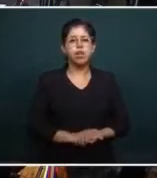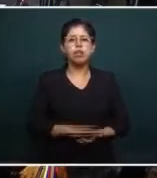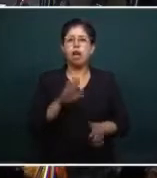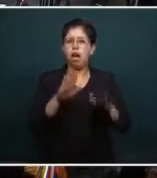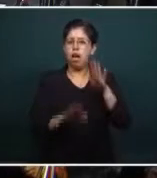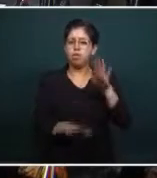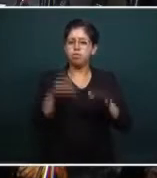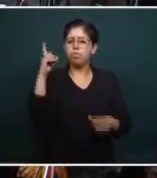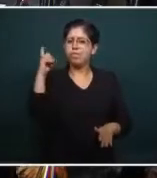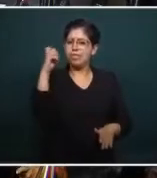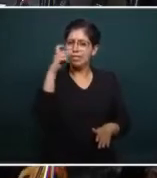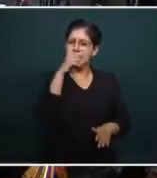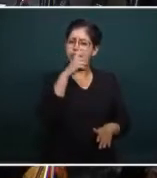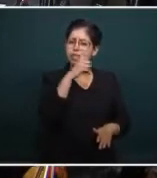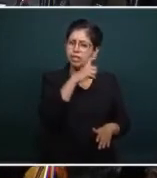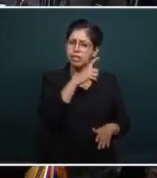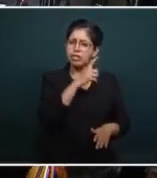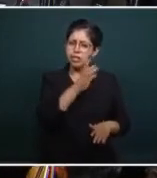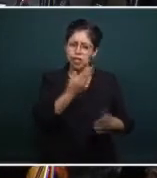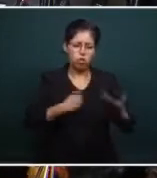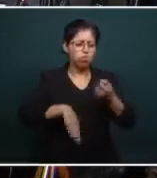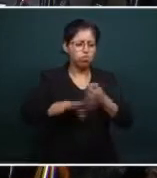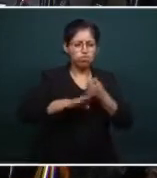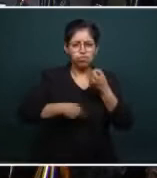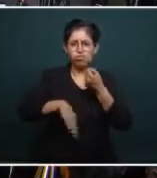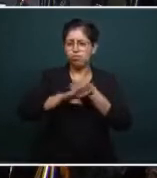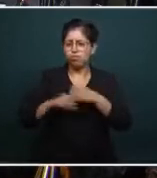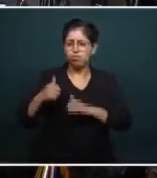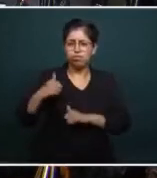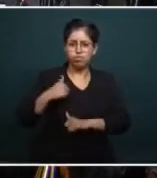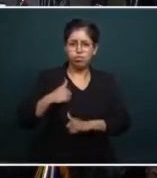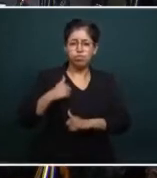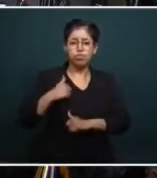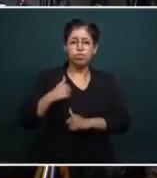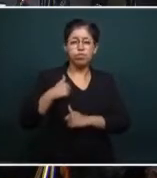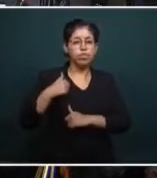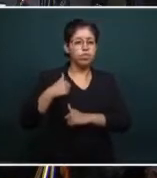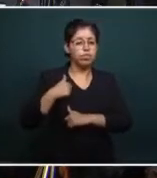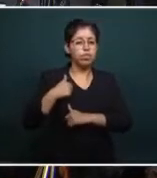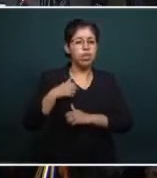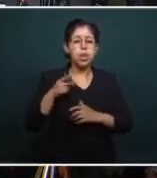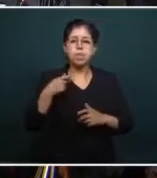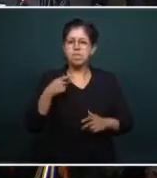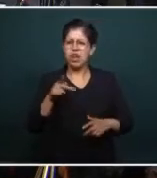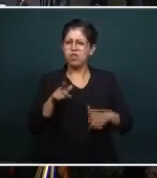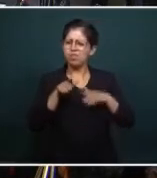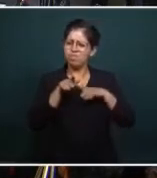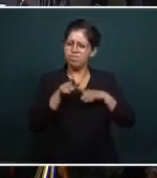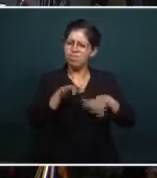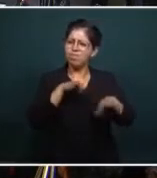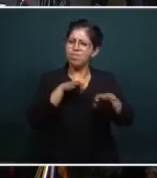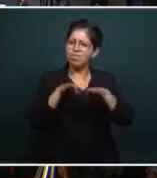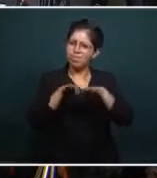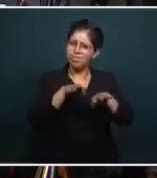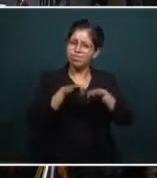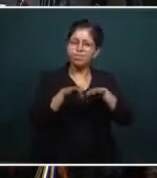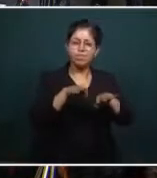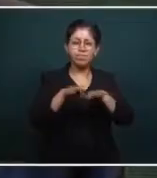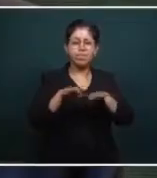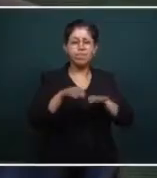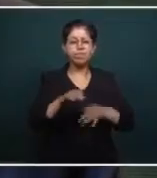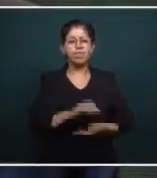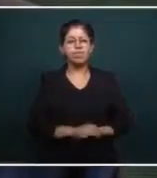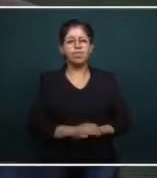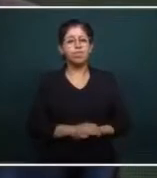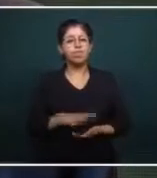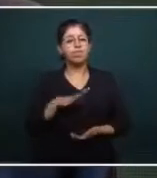besides, even with the difficulties and how complex this problem is of security, we can